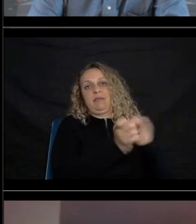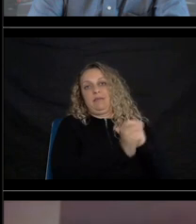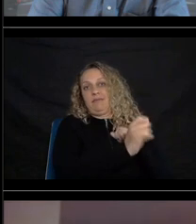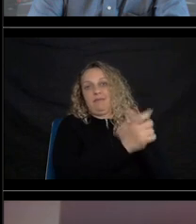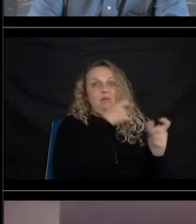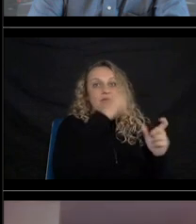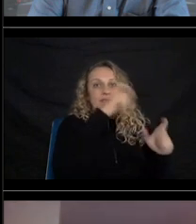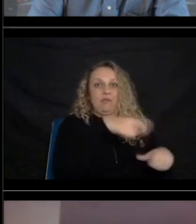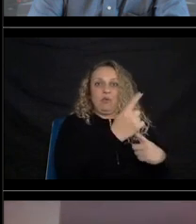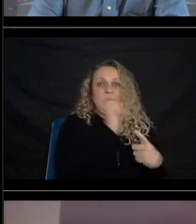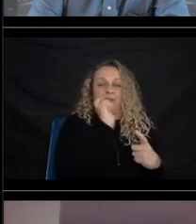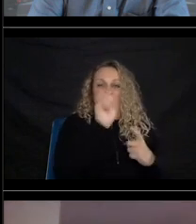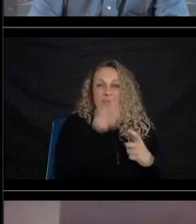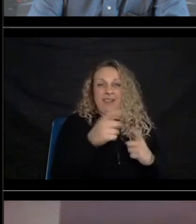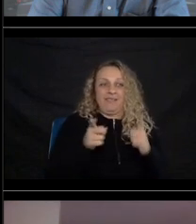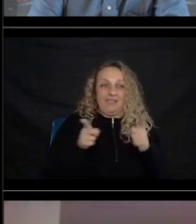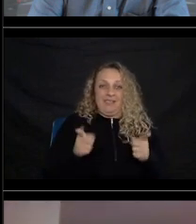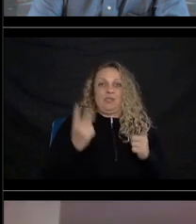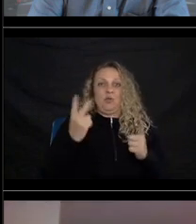them two options.